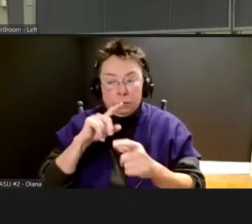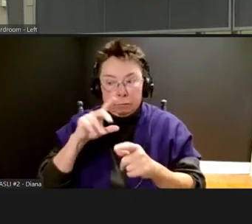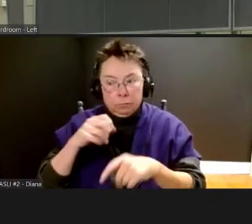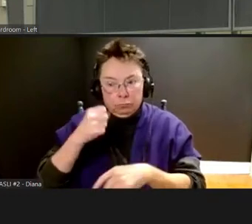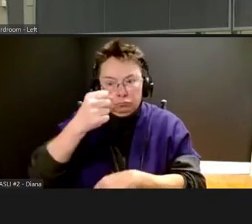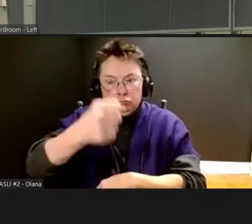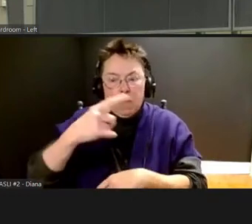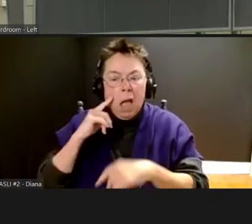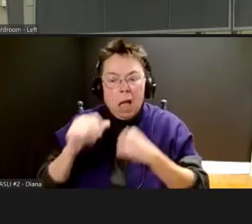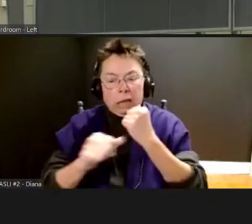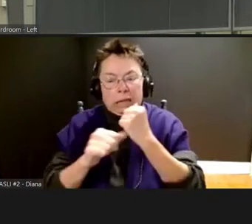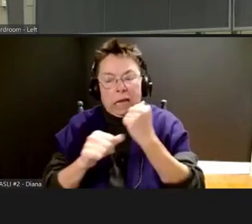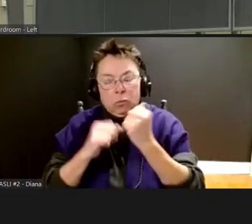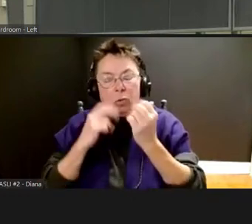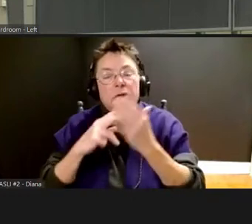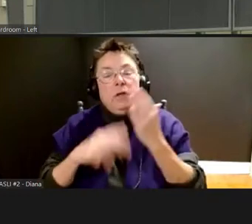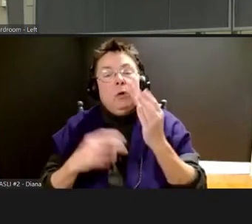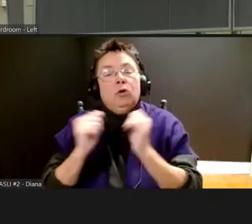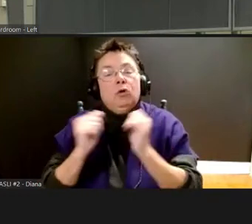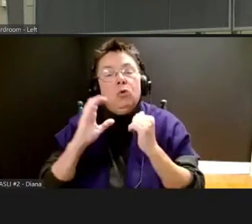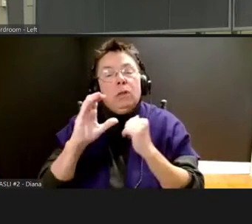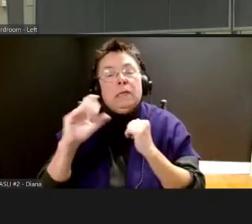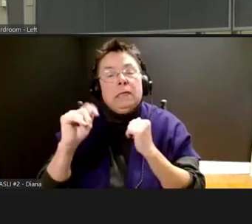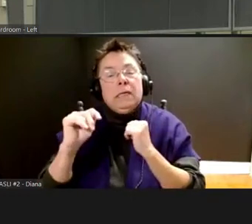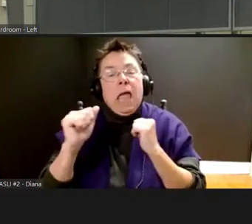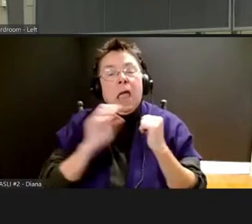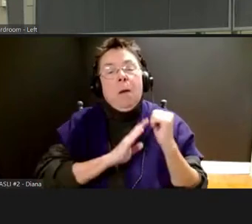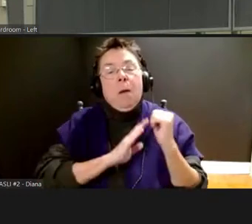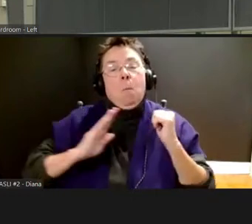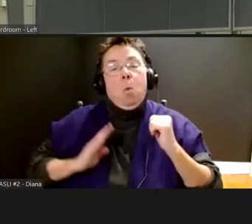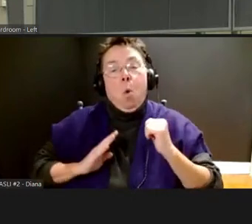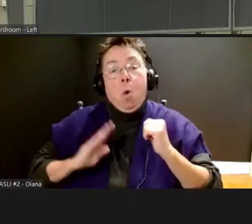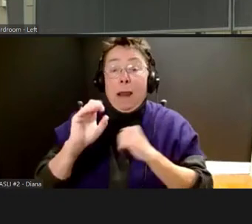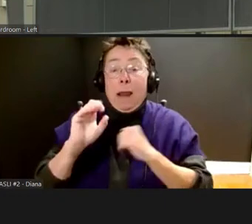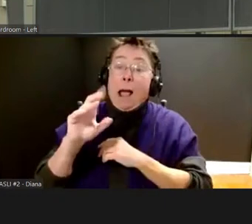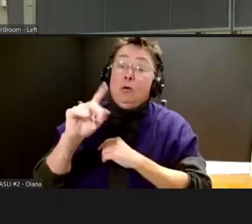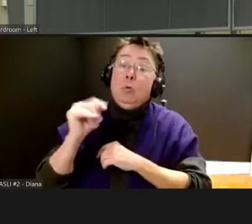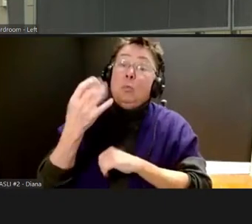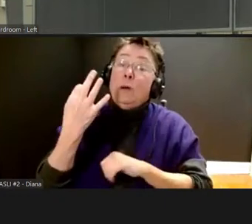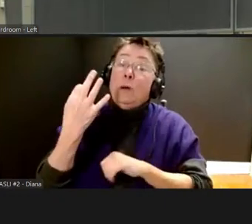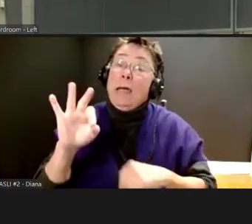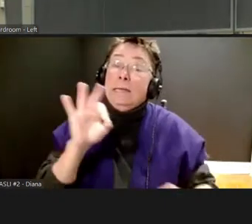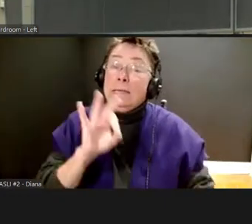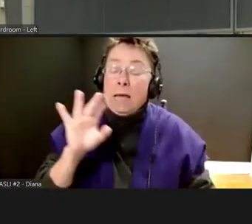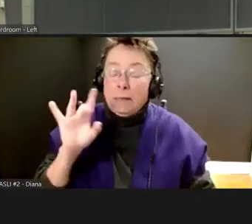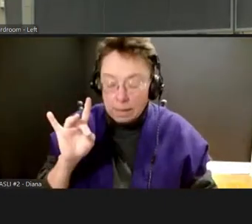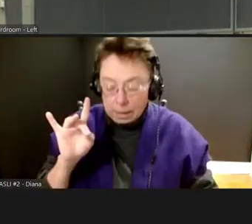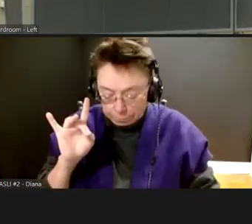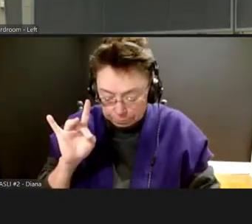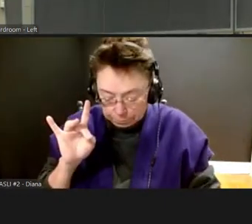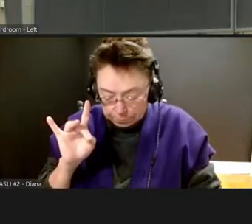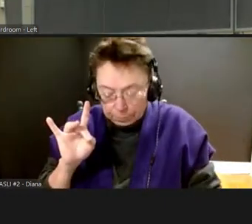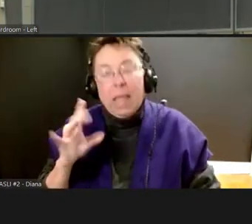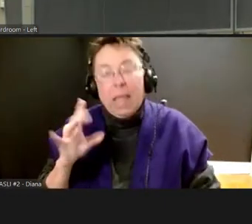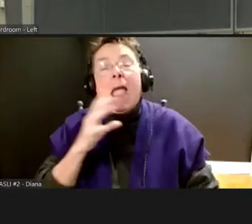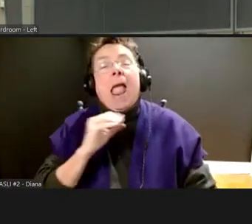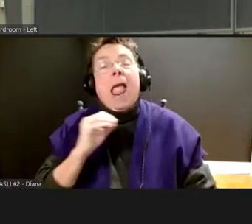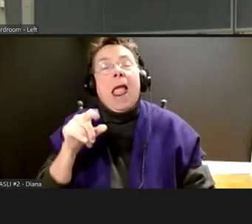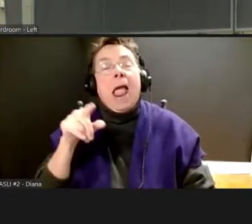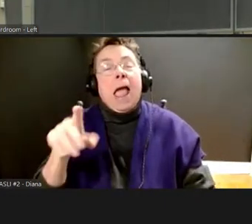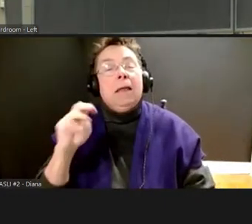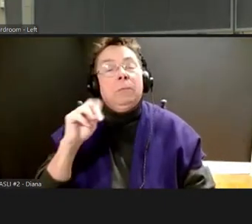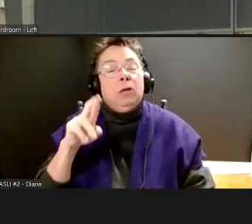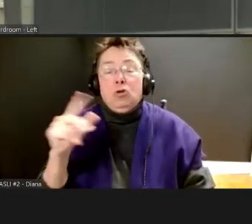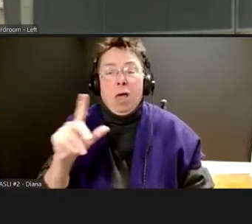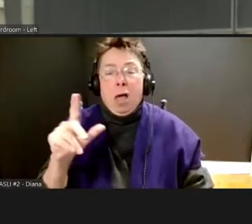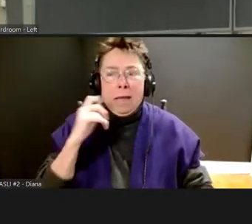to the Chicago Transit Board in October 1998, and whereas Mr. Longini has served in